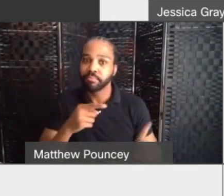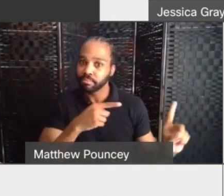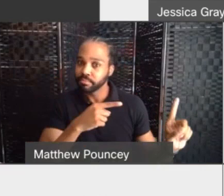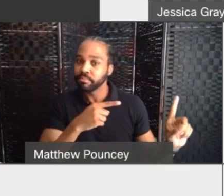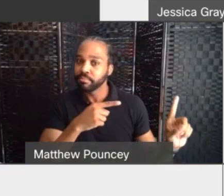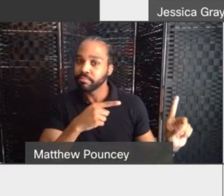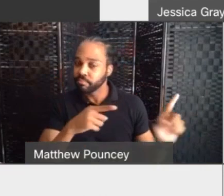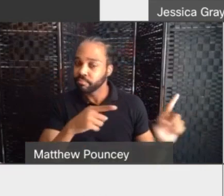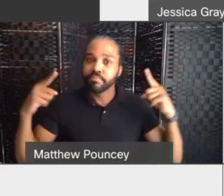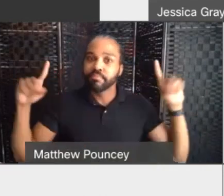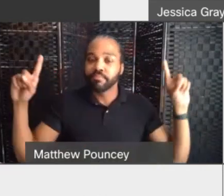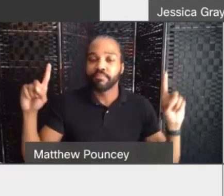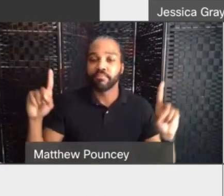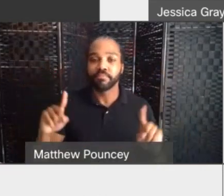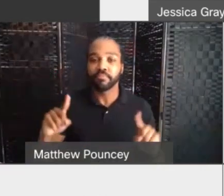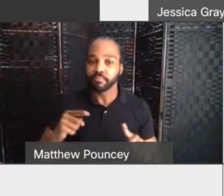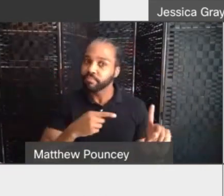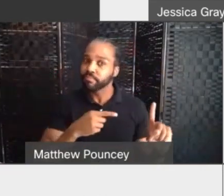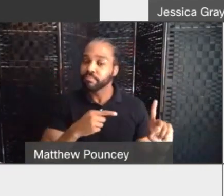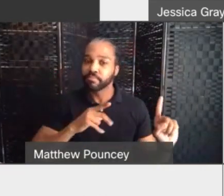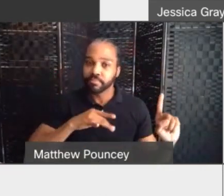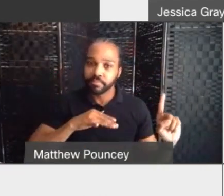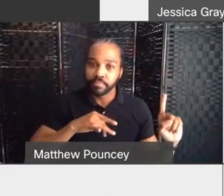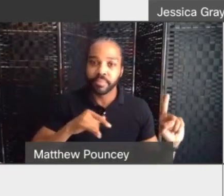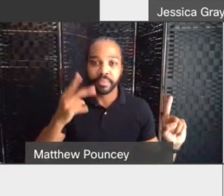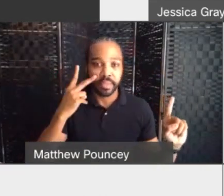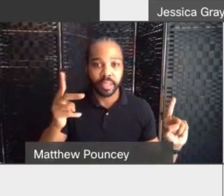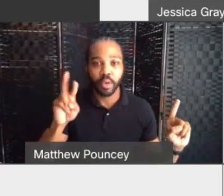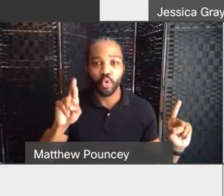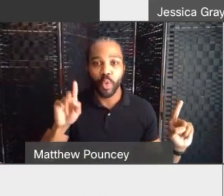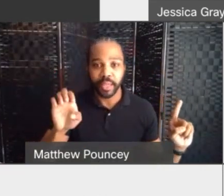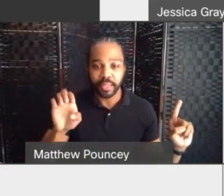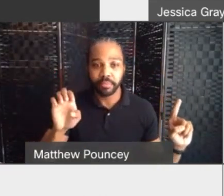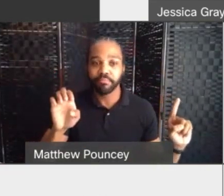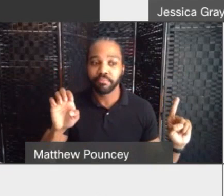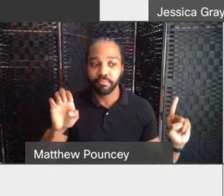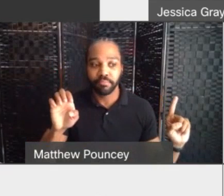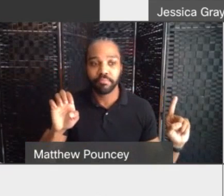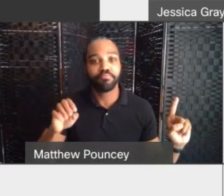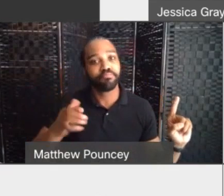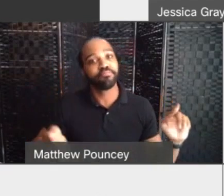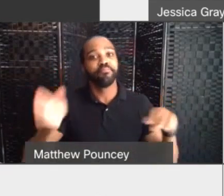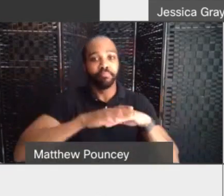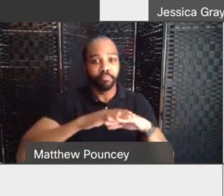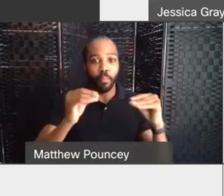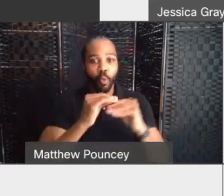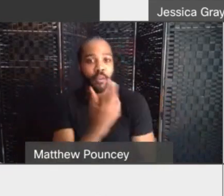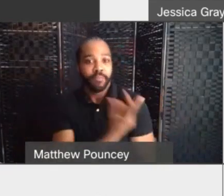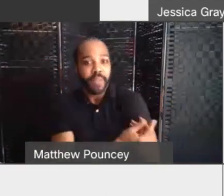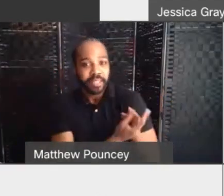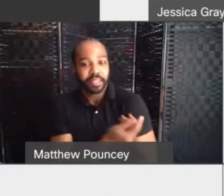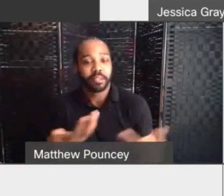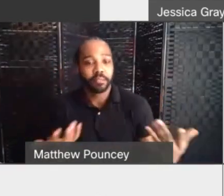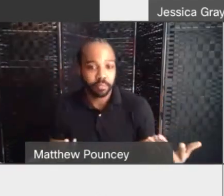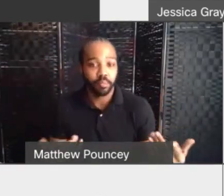terms of the rate of people choosing then to get vaccinated. As I said, we're